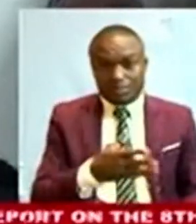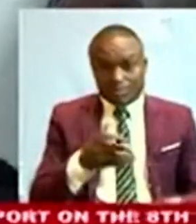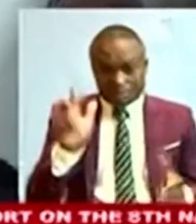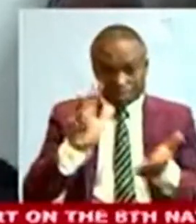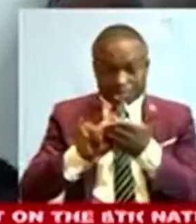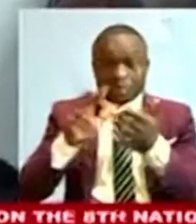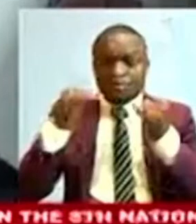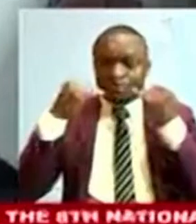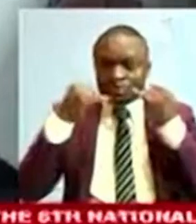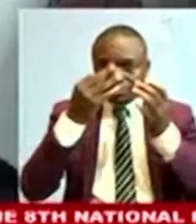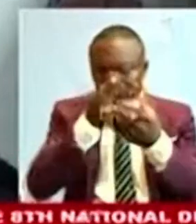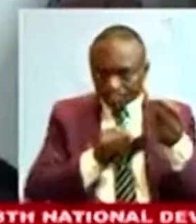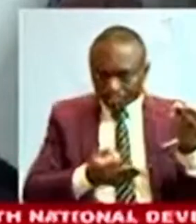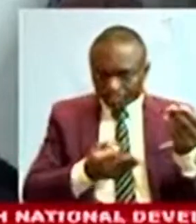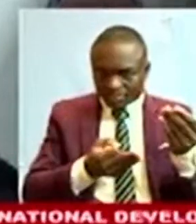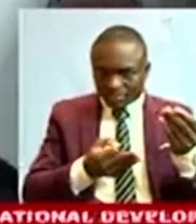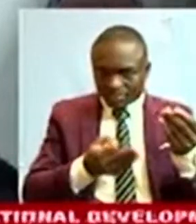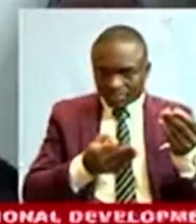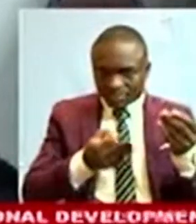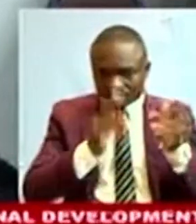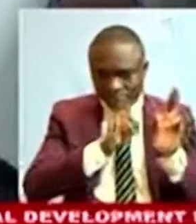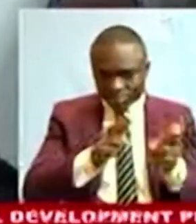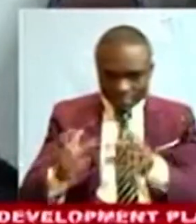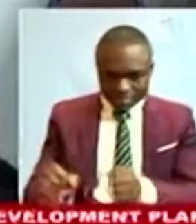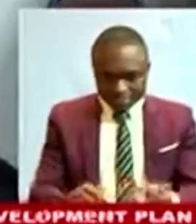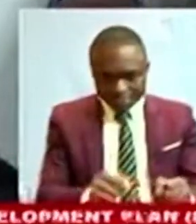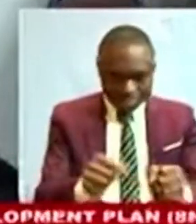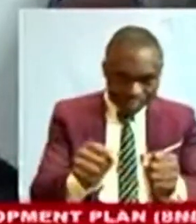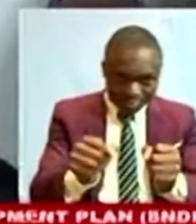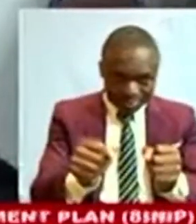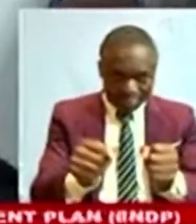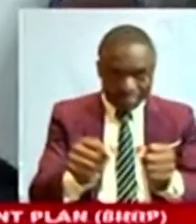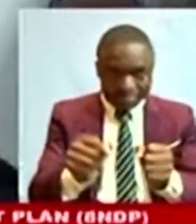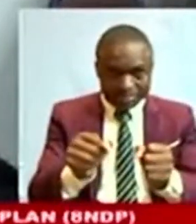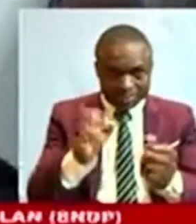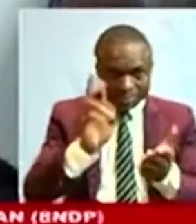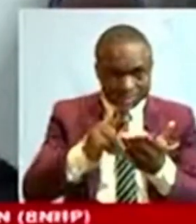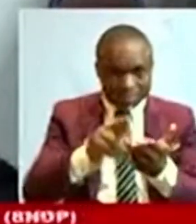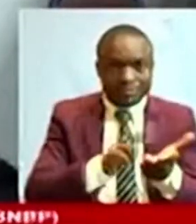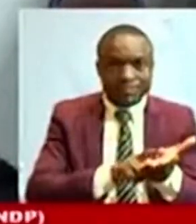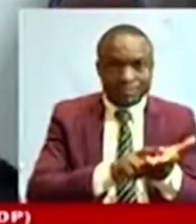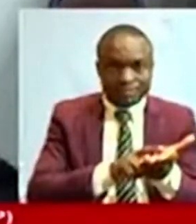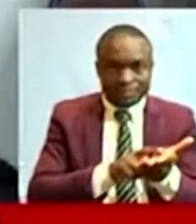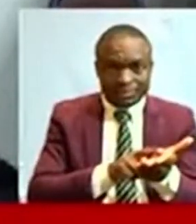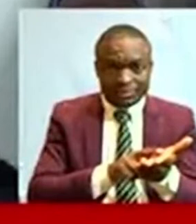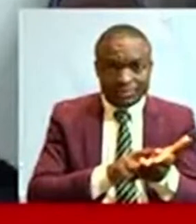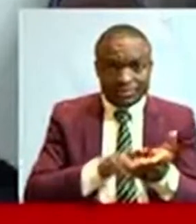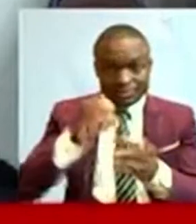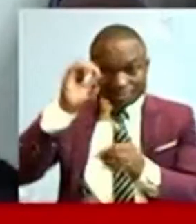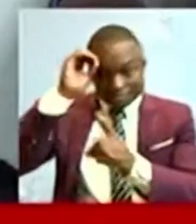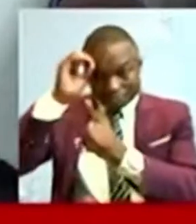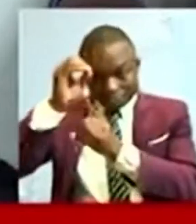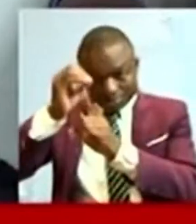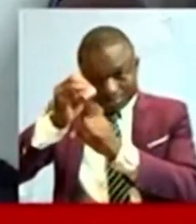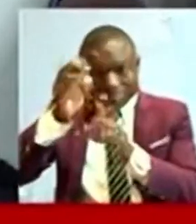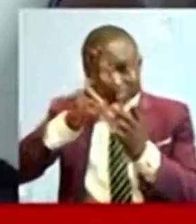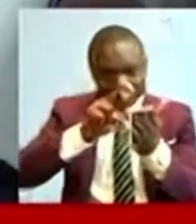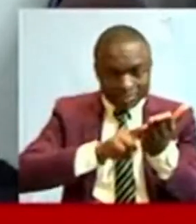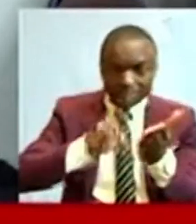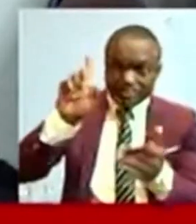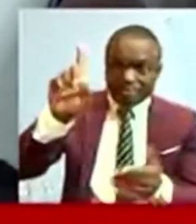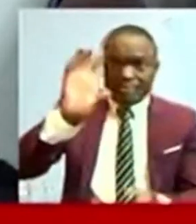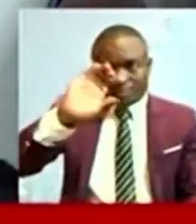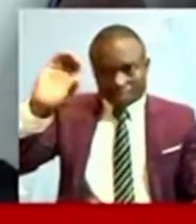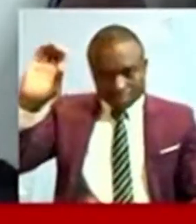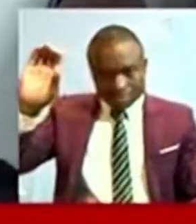Disease Surveillance and Response System, facility reports. The target for reporting was 100%